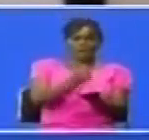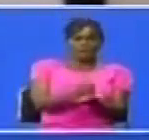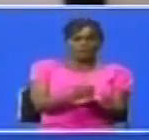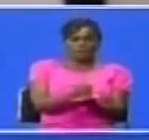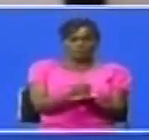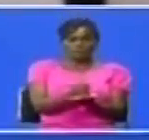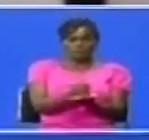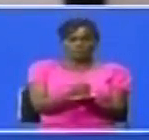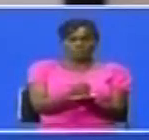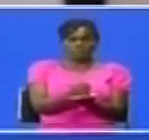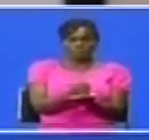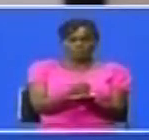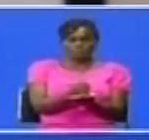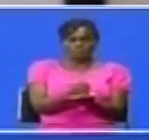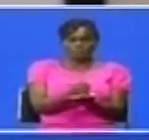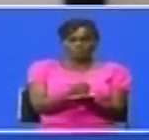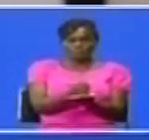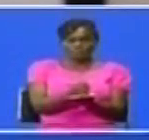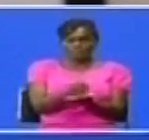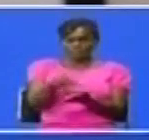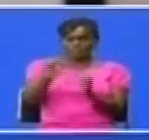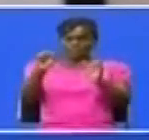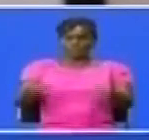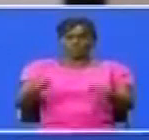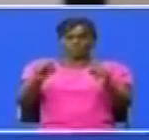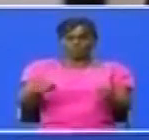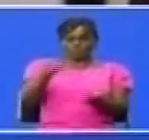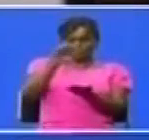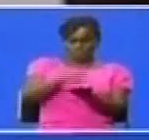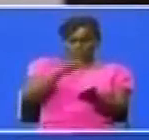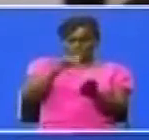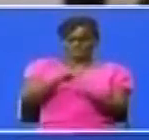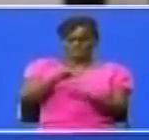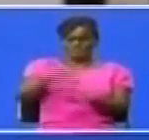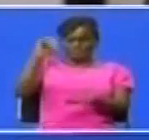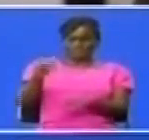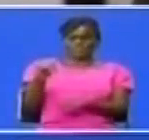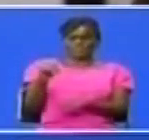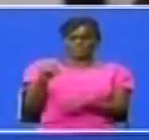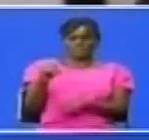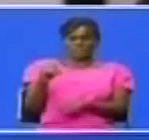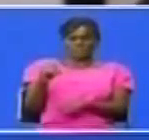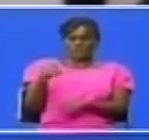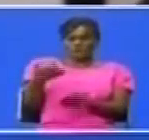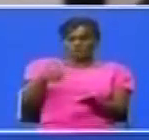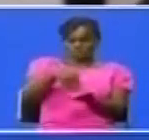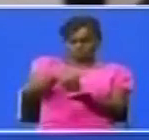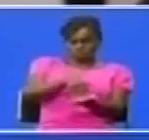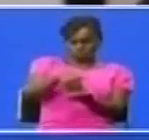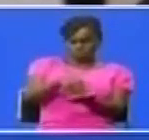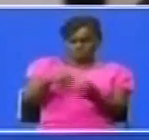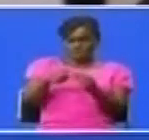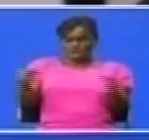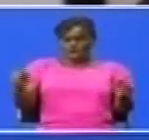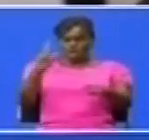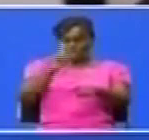short-term effects, then they'll be able to reduce the effects or reduce the vulnerability to the long-term